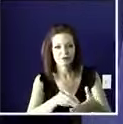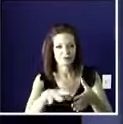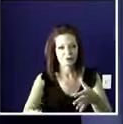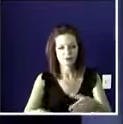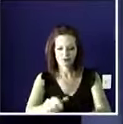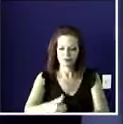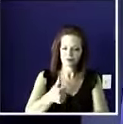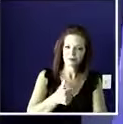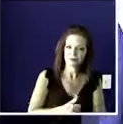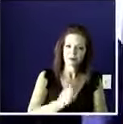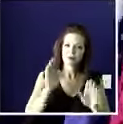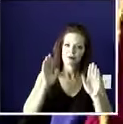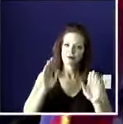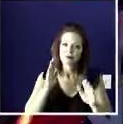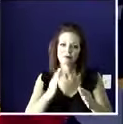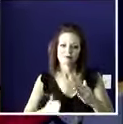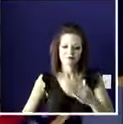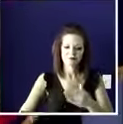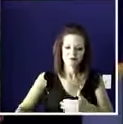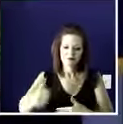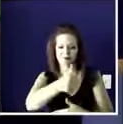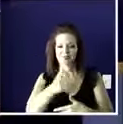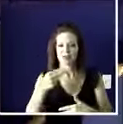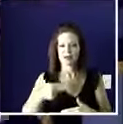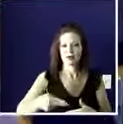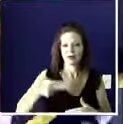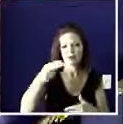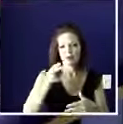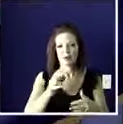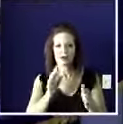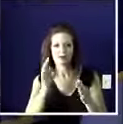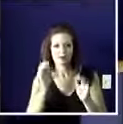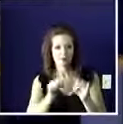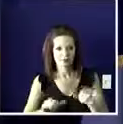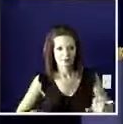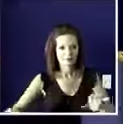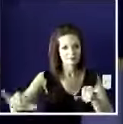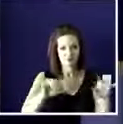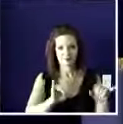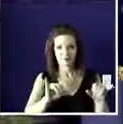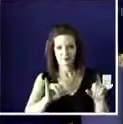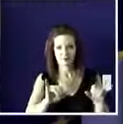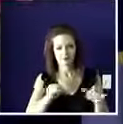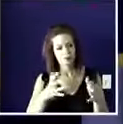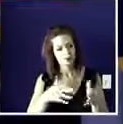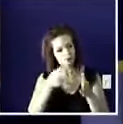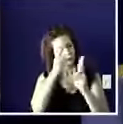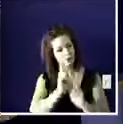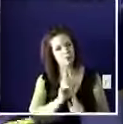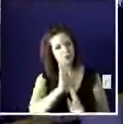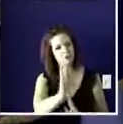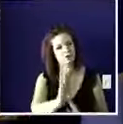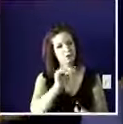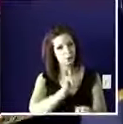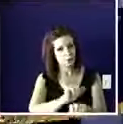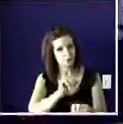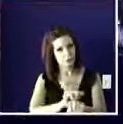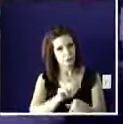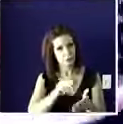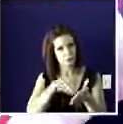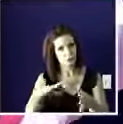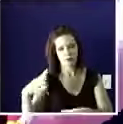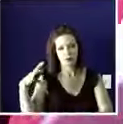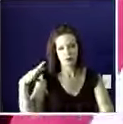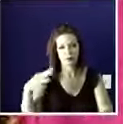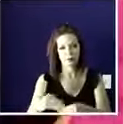established extremely high standards of academic achievement. I'd like to take a few moments to honor their work. Students with a cumulative